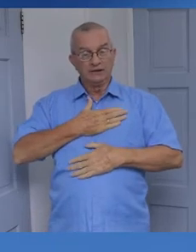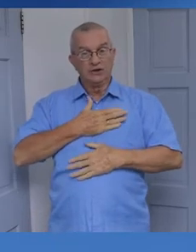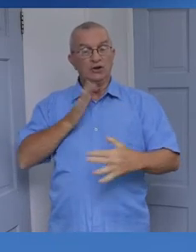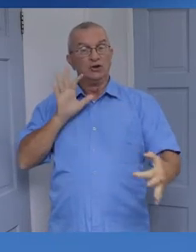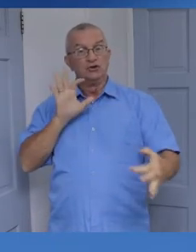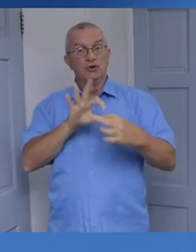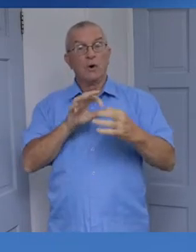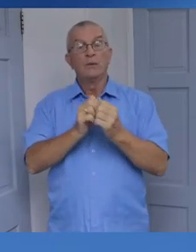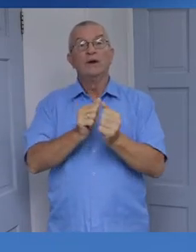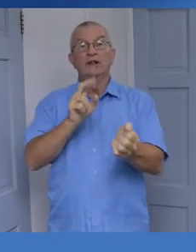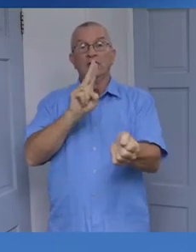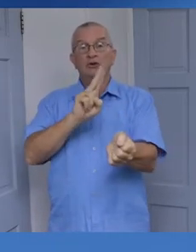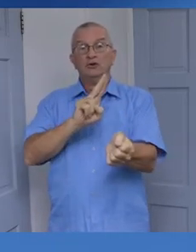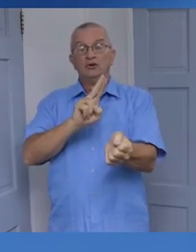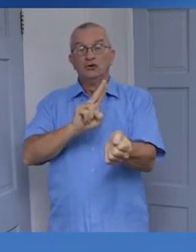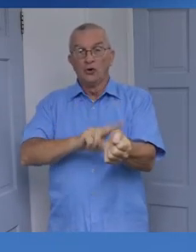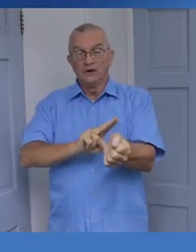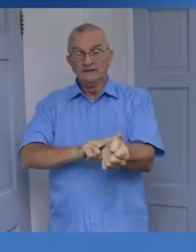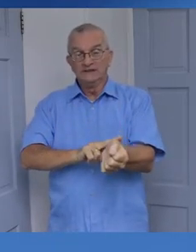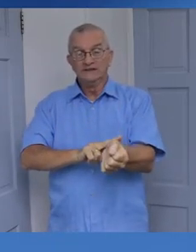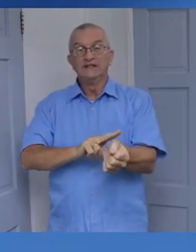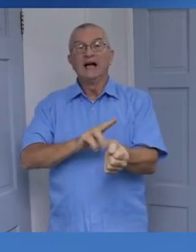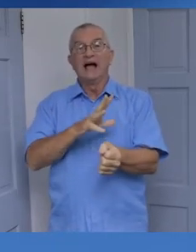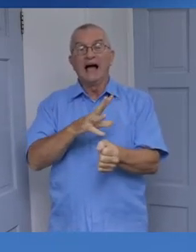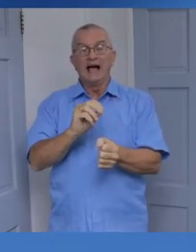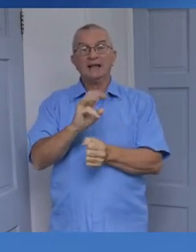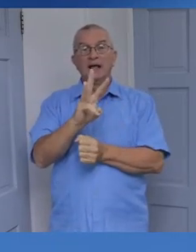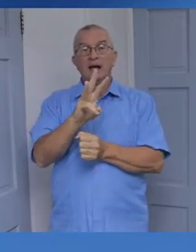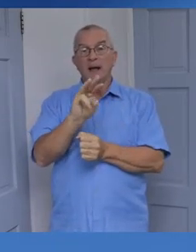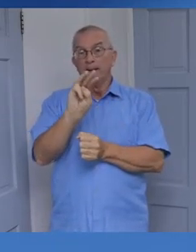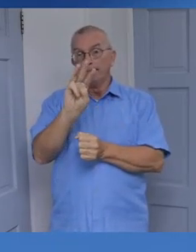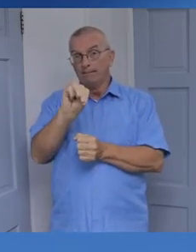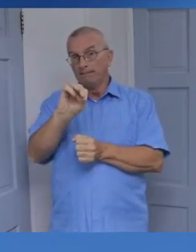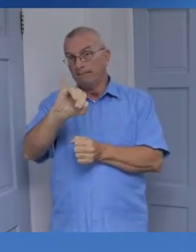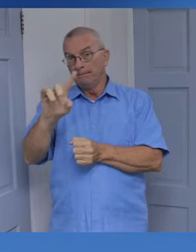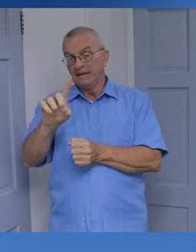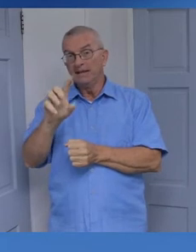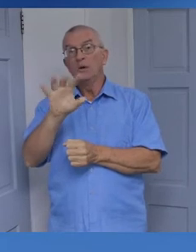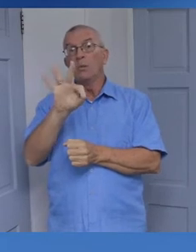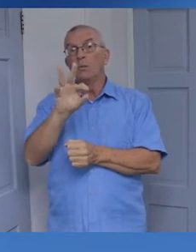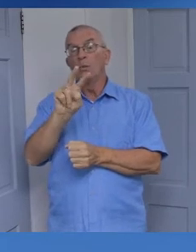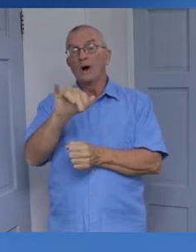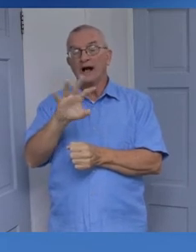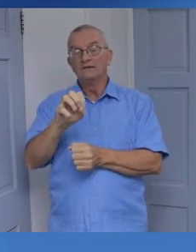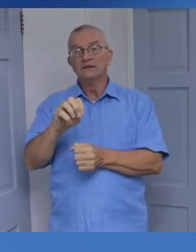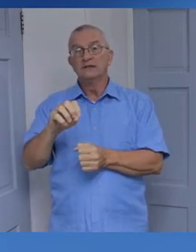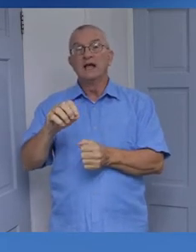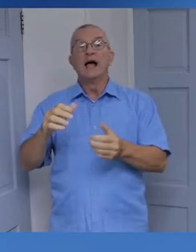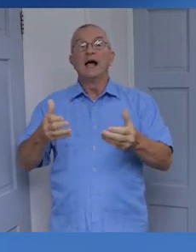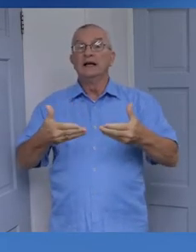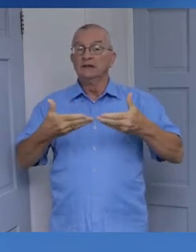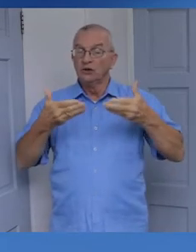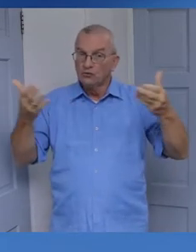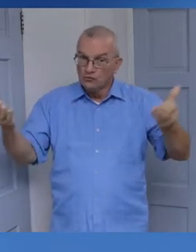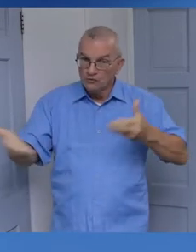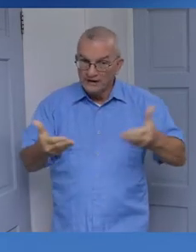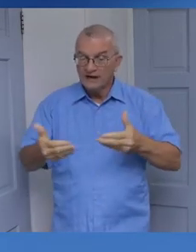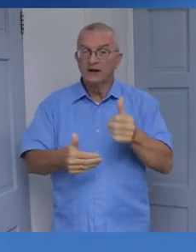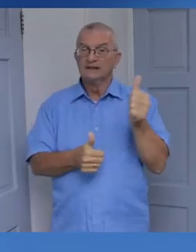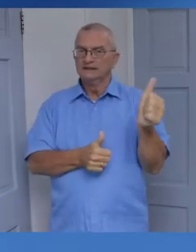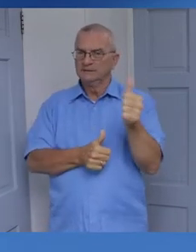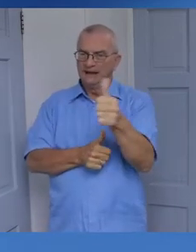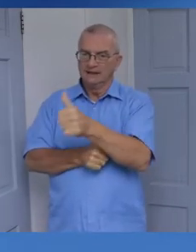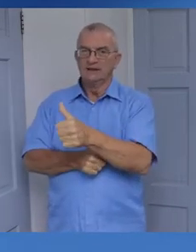fraternity worldwide to extend special greetings on the occasion of International Day of the Midwife